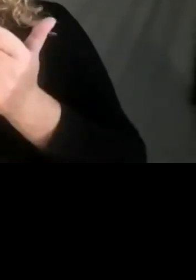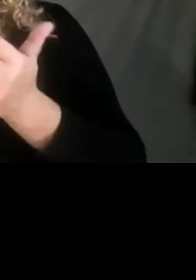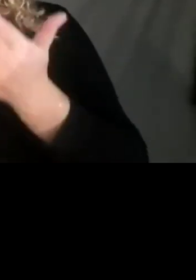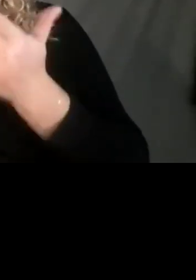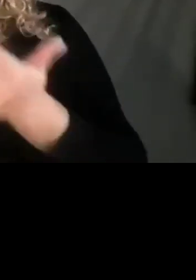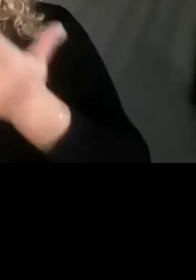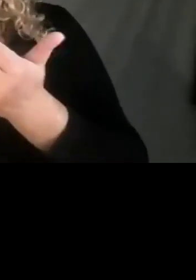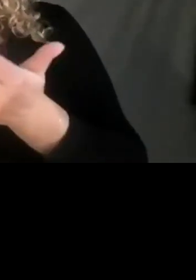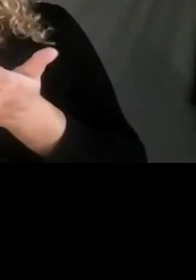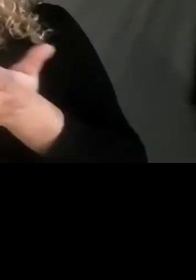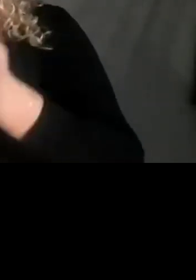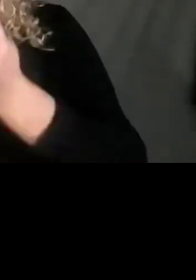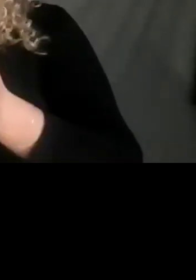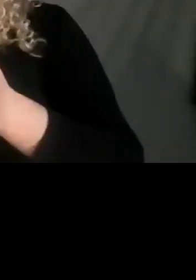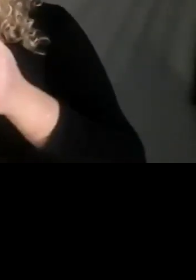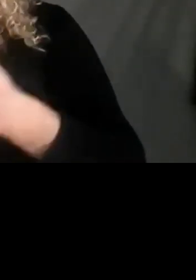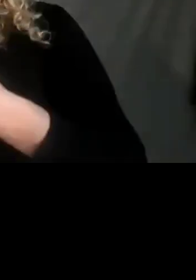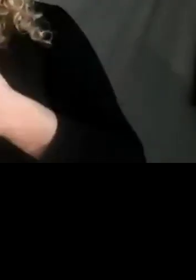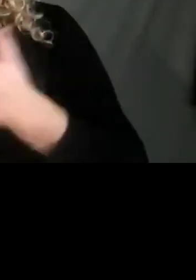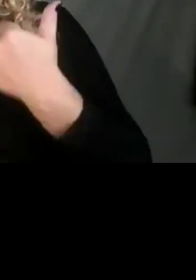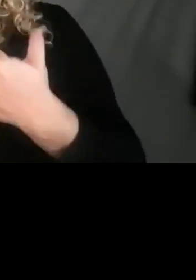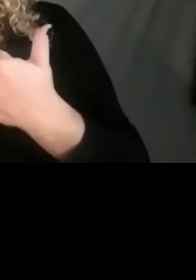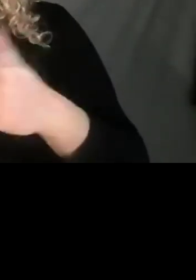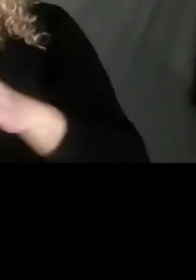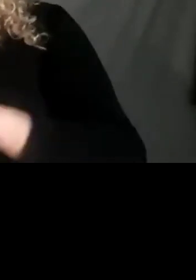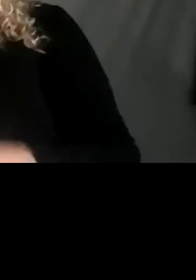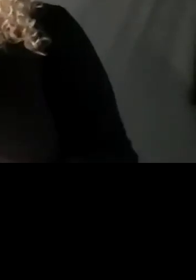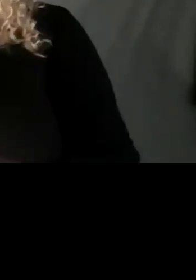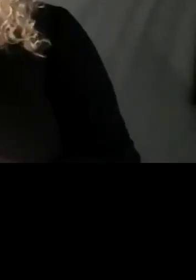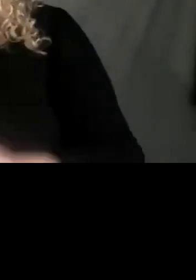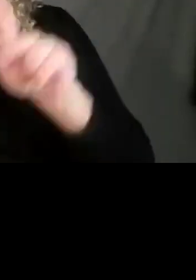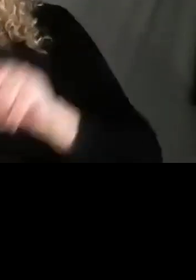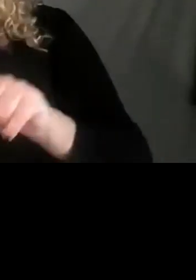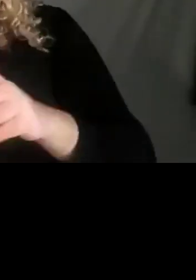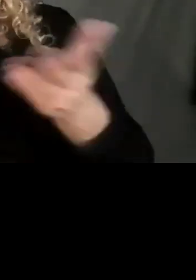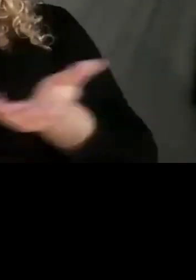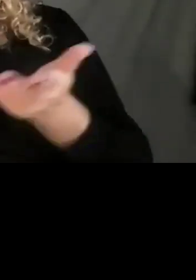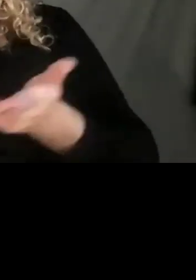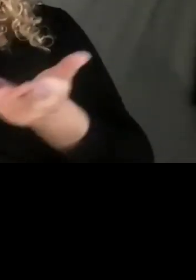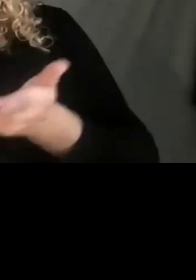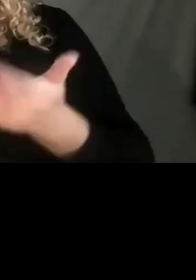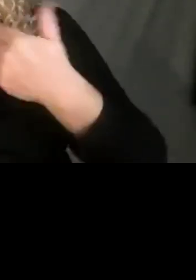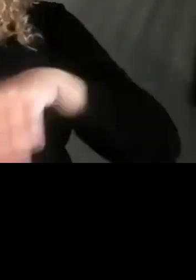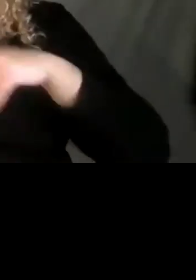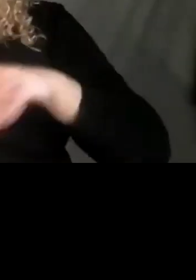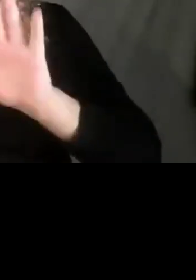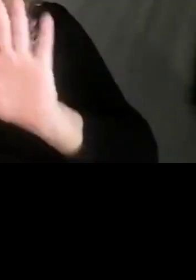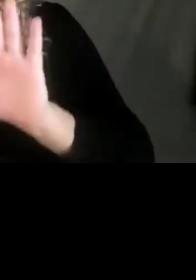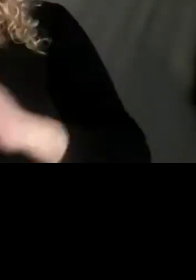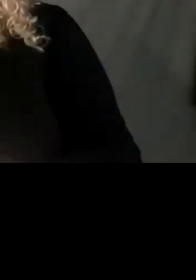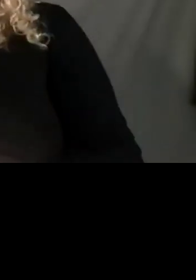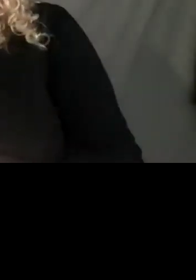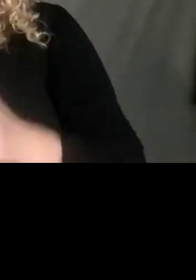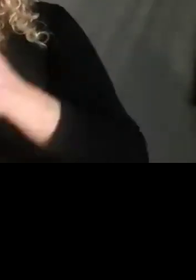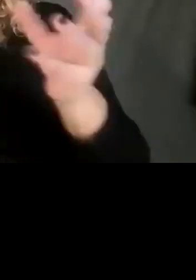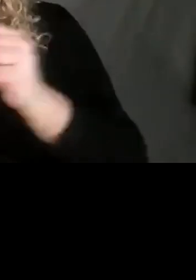to everyone who joined us today. We had over 400 attendees in this presentation, which is wonderful. There's a lot more